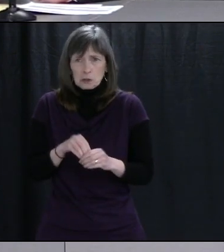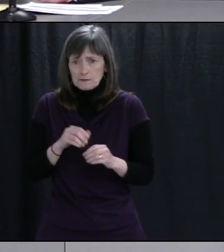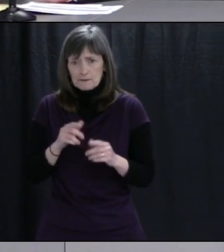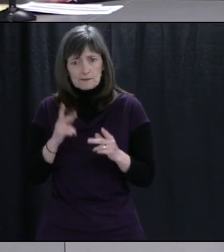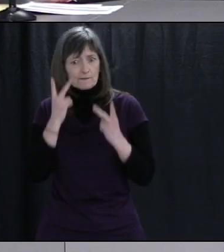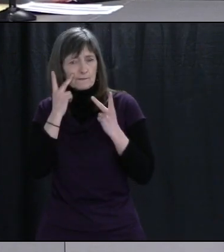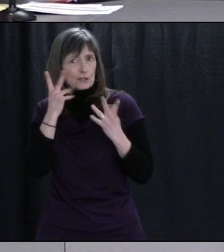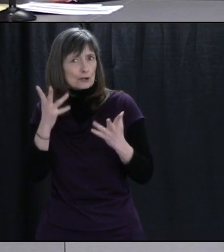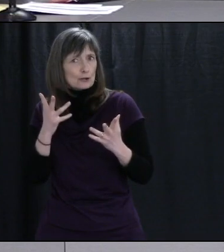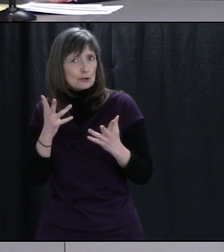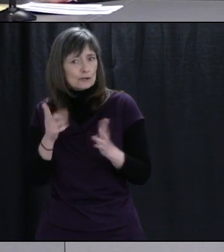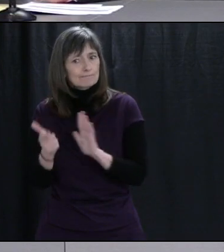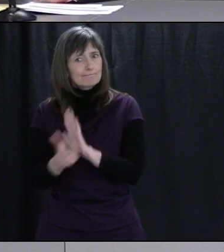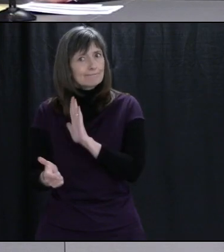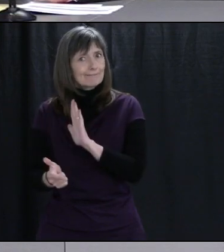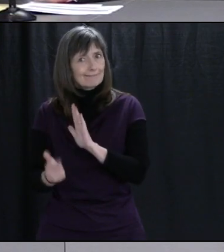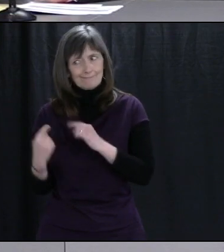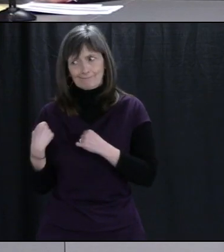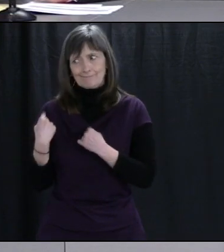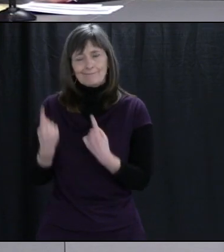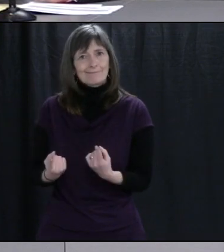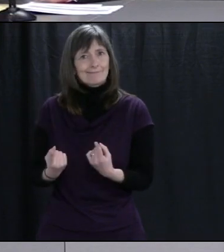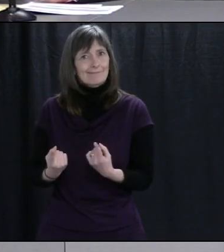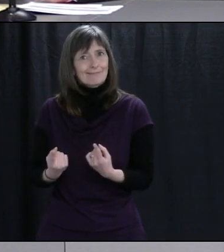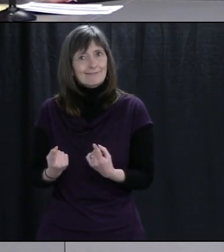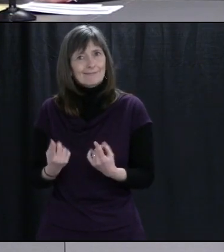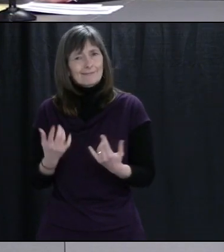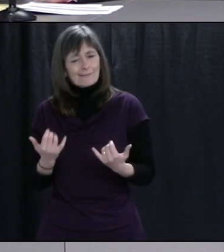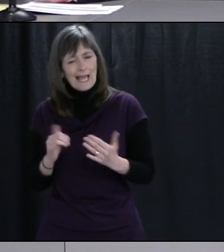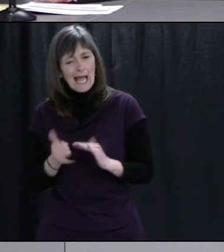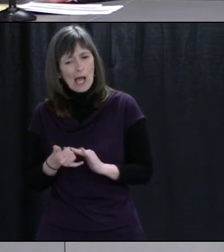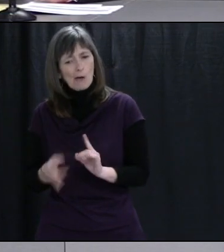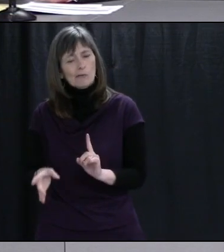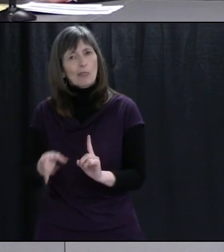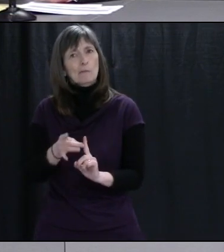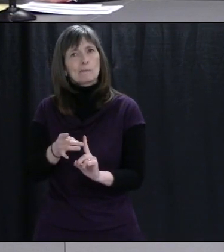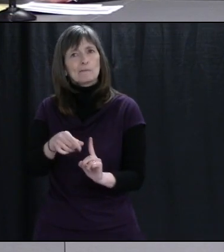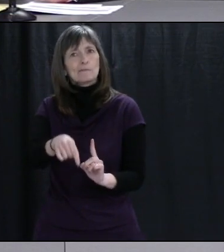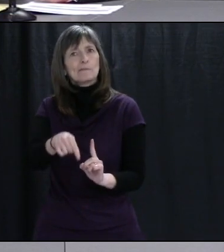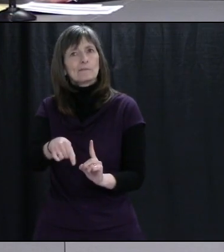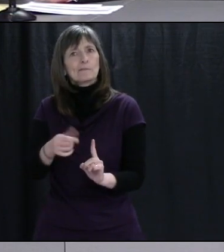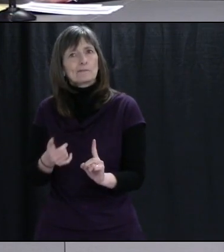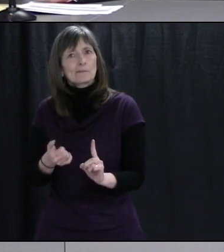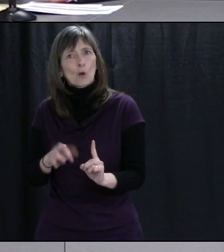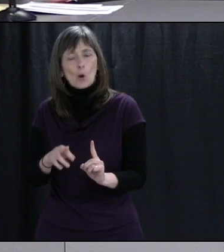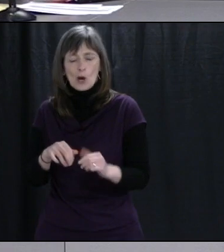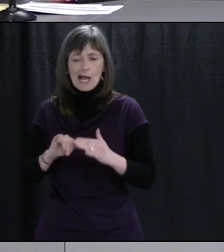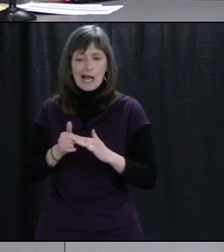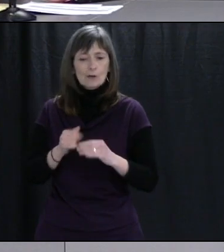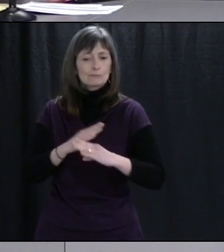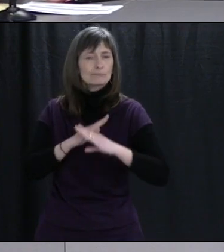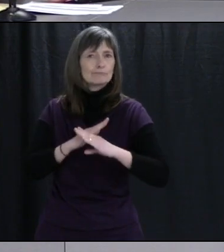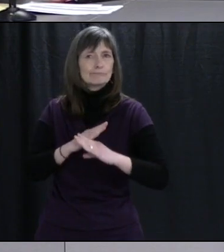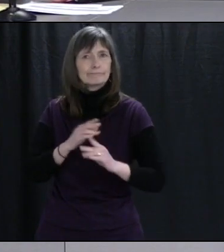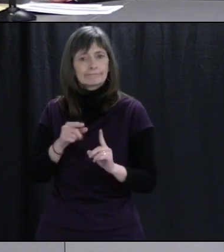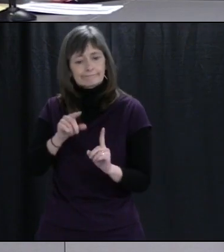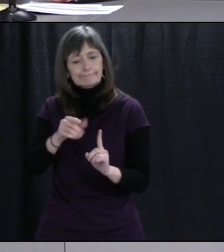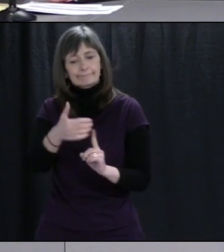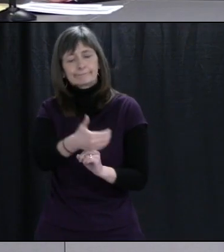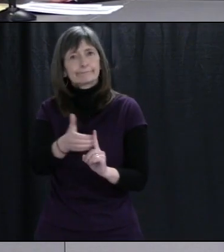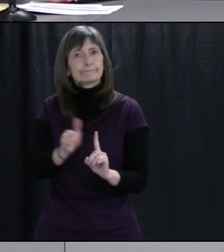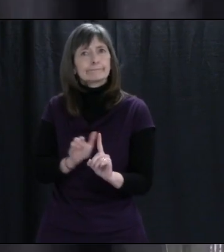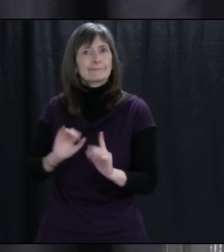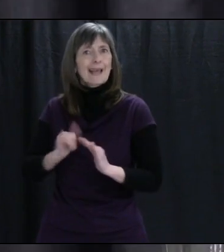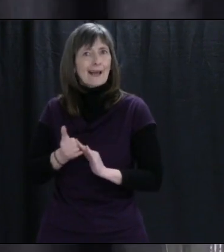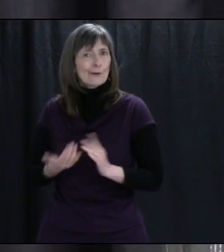specific measures, you mentioned in general sense, but give me some of the specifics of what they're doing in order to make sure that it doesn't spread. Okay, well, going back